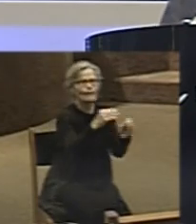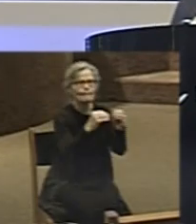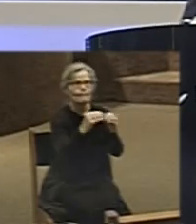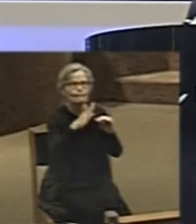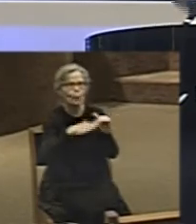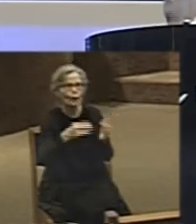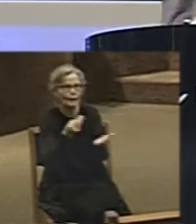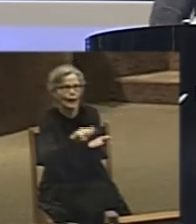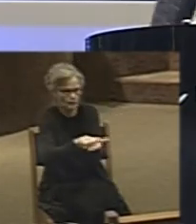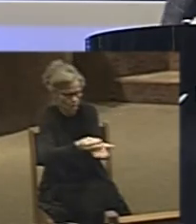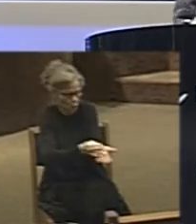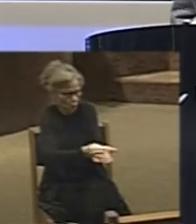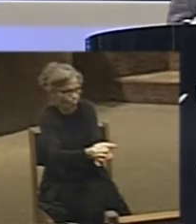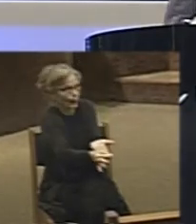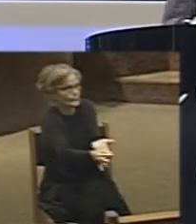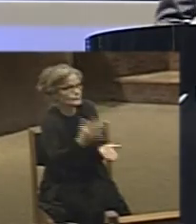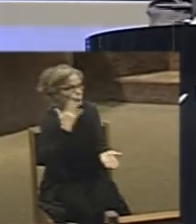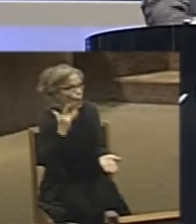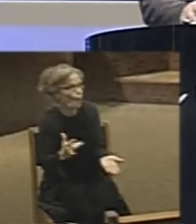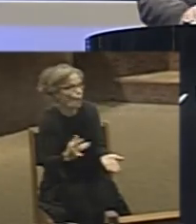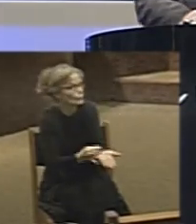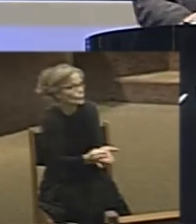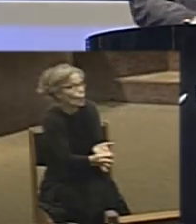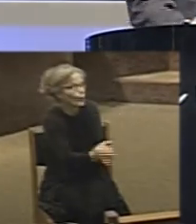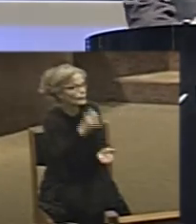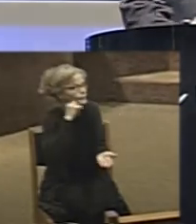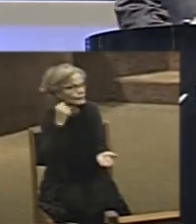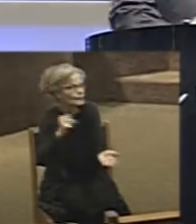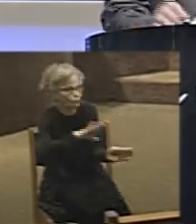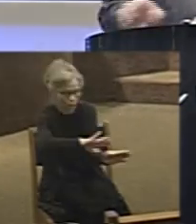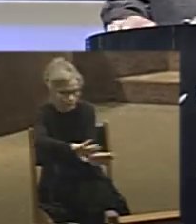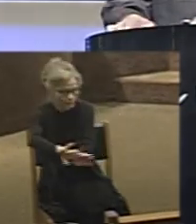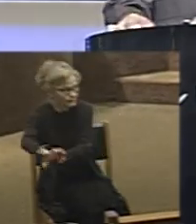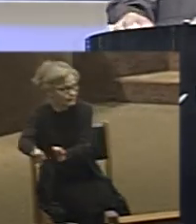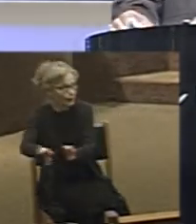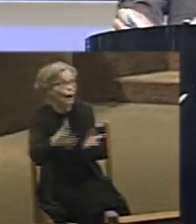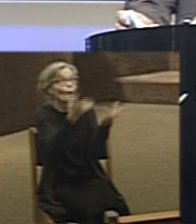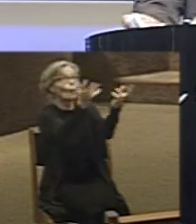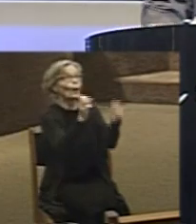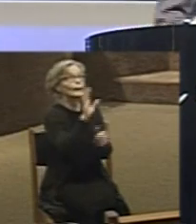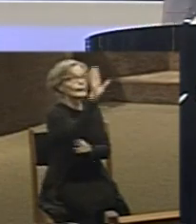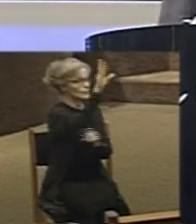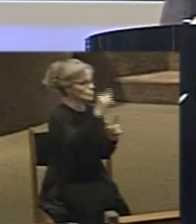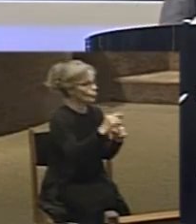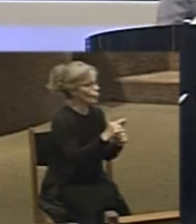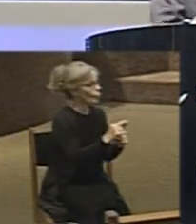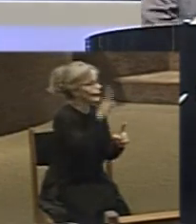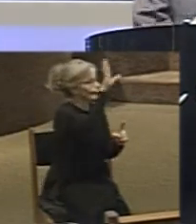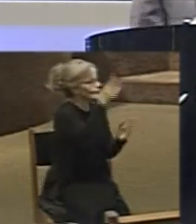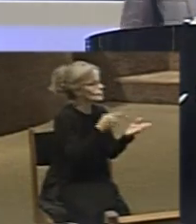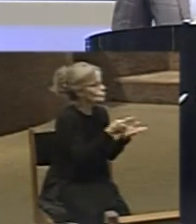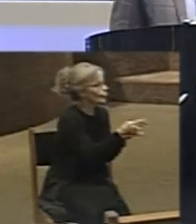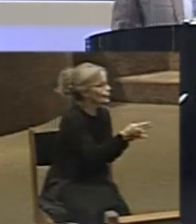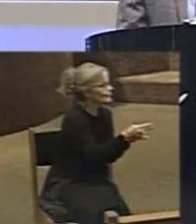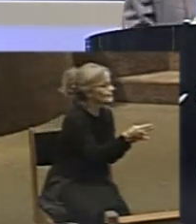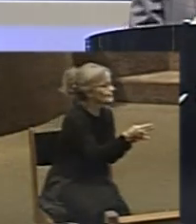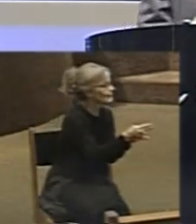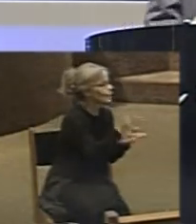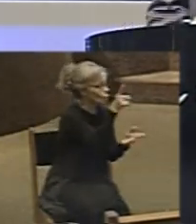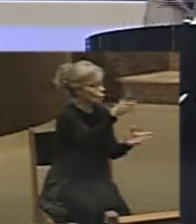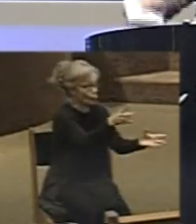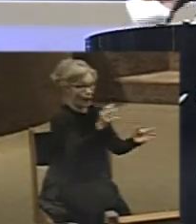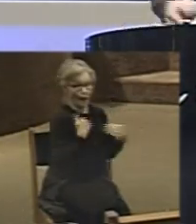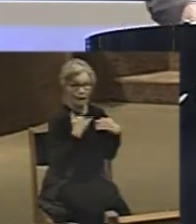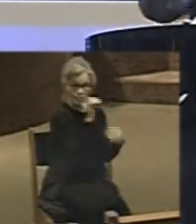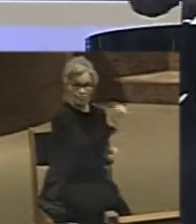much fine gold, and sweeter than the honey and the honeycomb. Moreover," say "by them. By